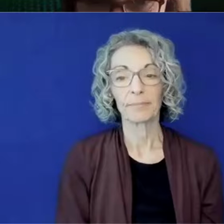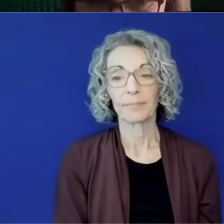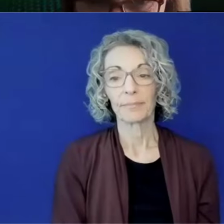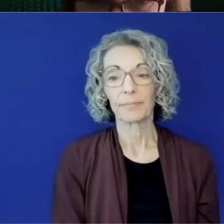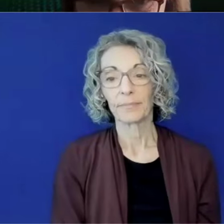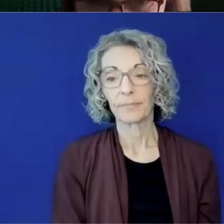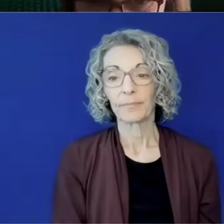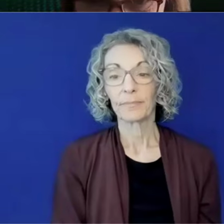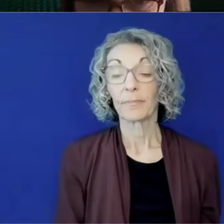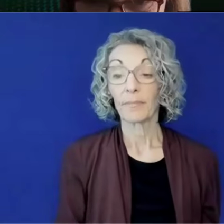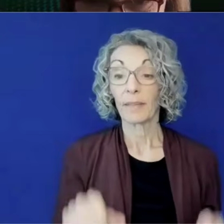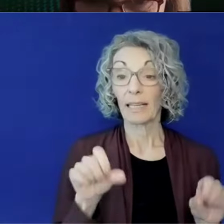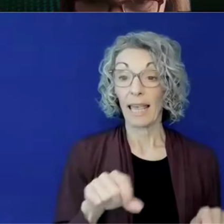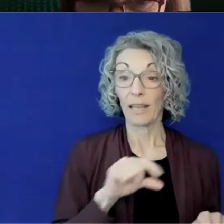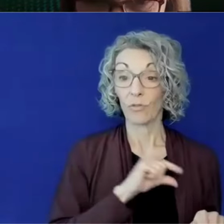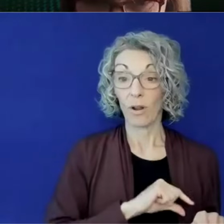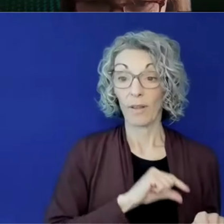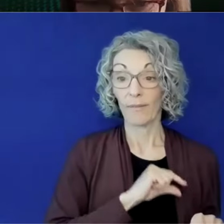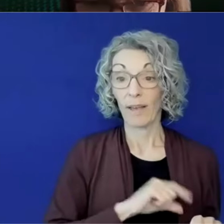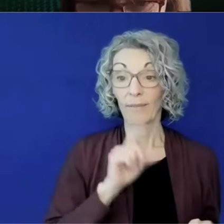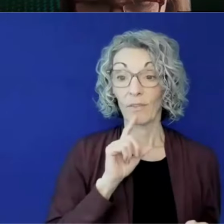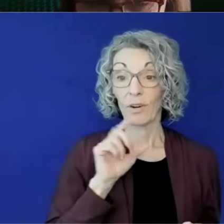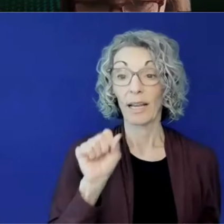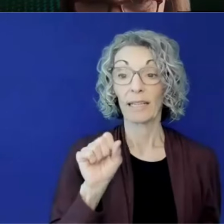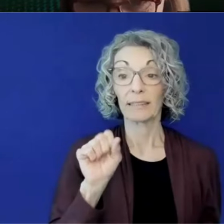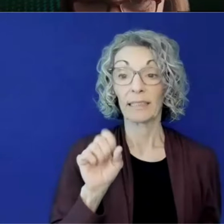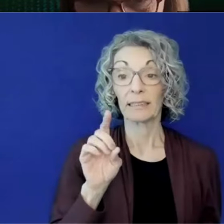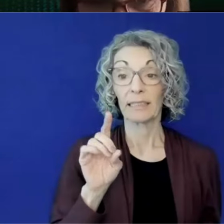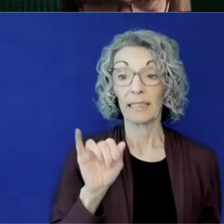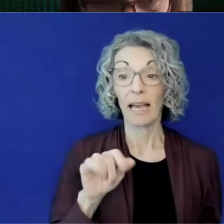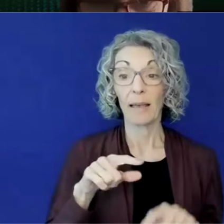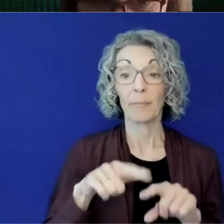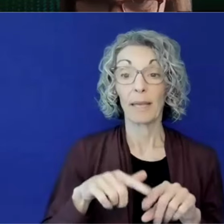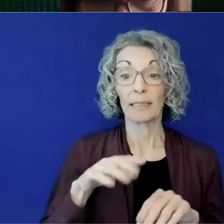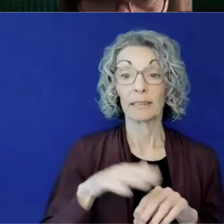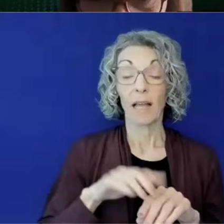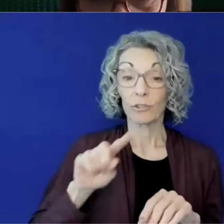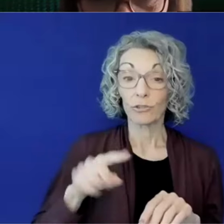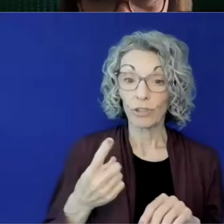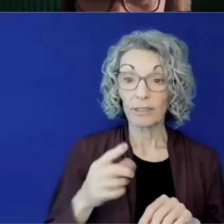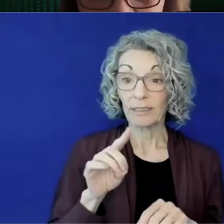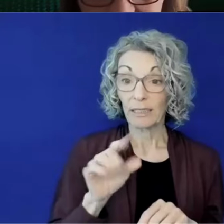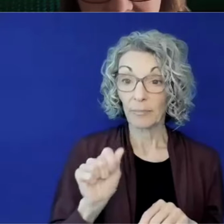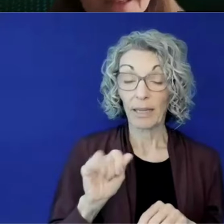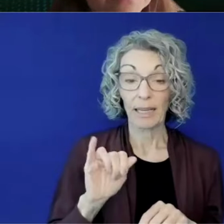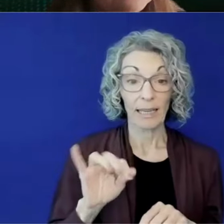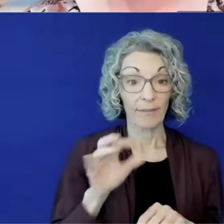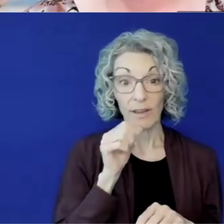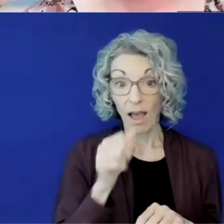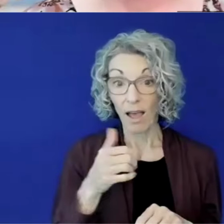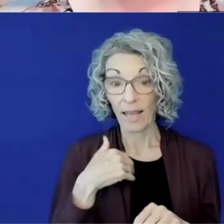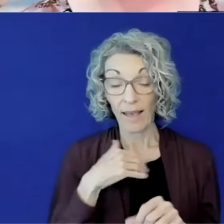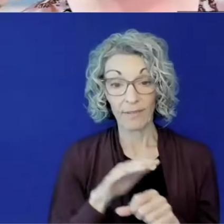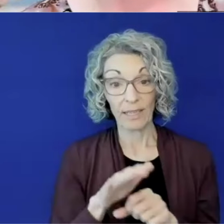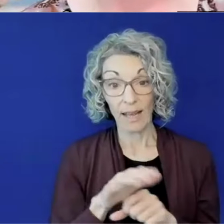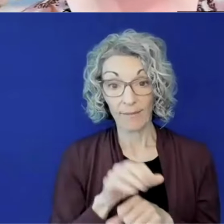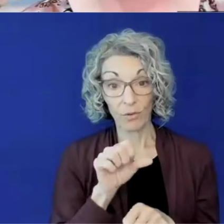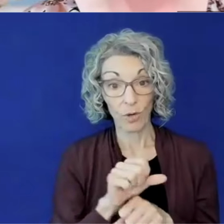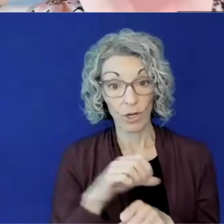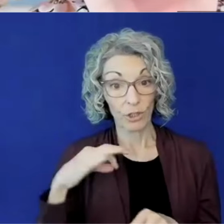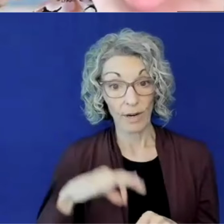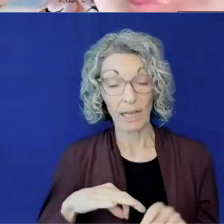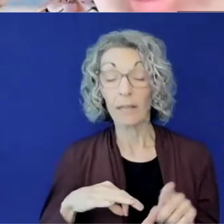Is there a way to qualify for SSDI based solely on disability if you don't have enough work credits? No, it would be SSI. Well, again, if